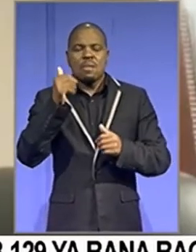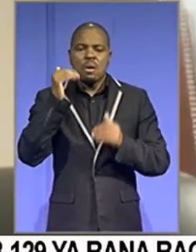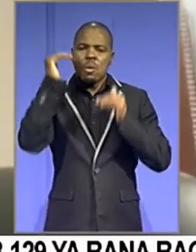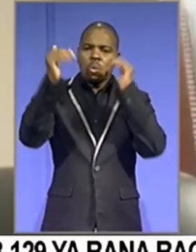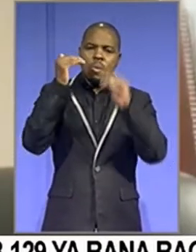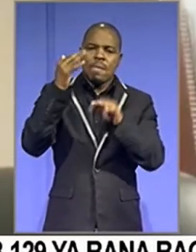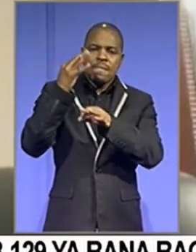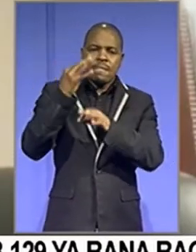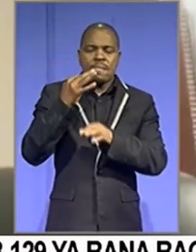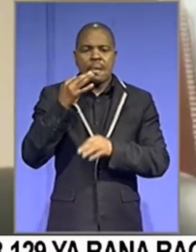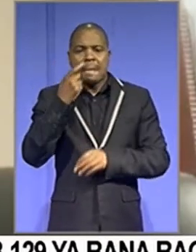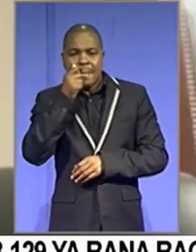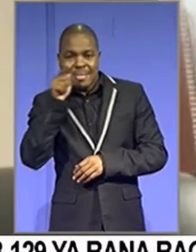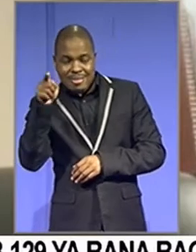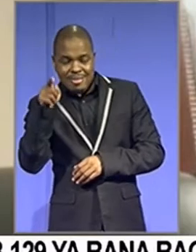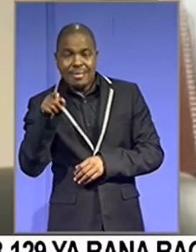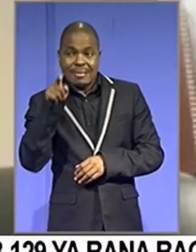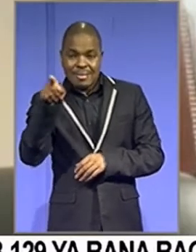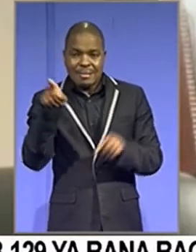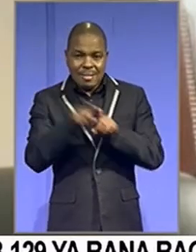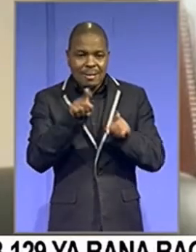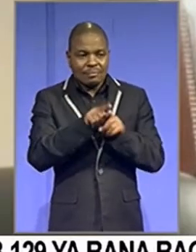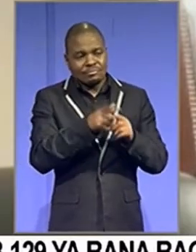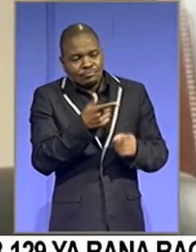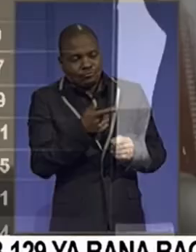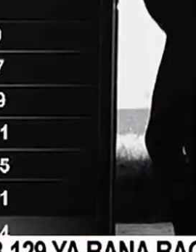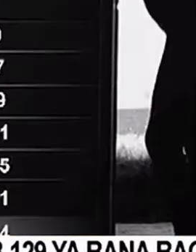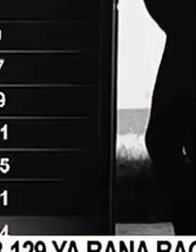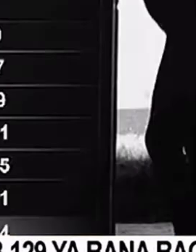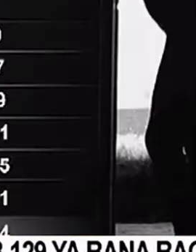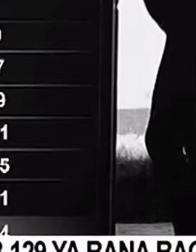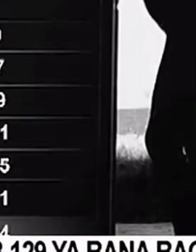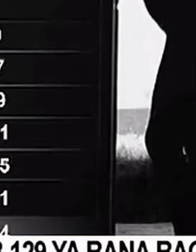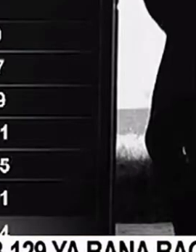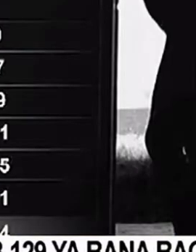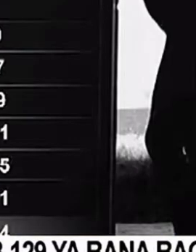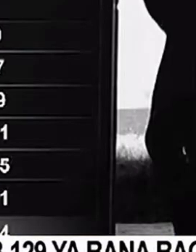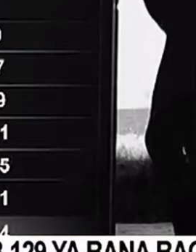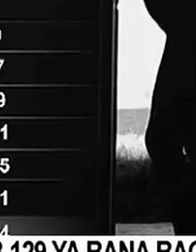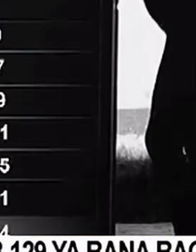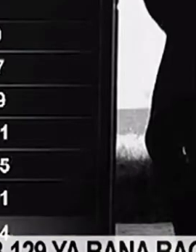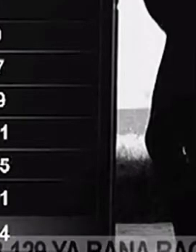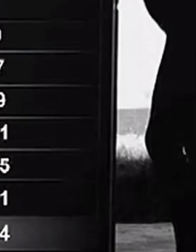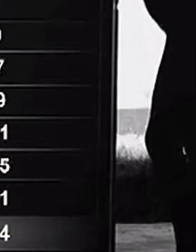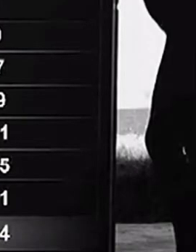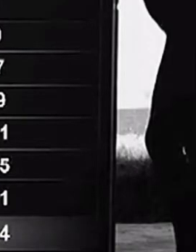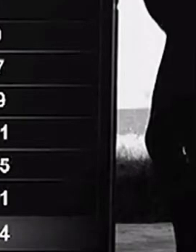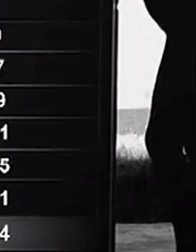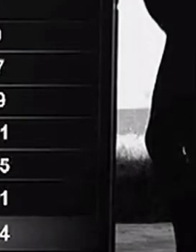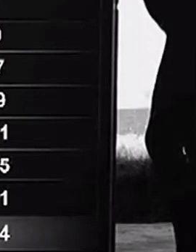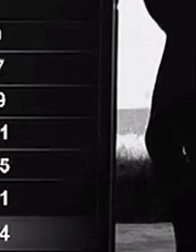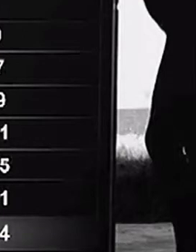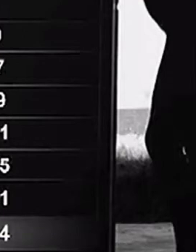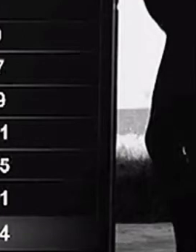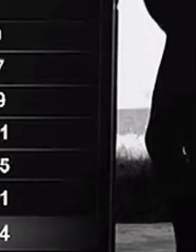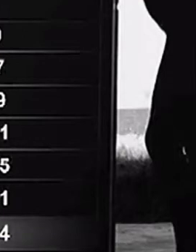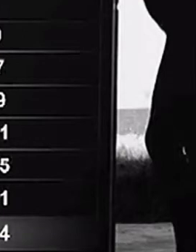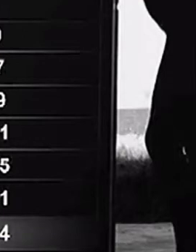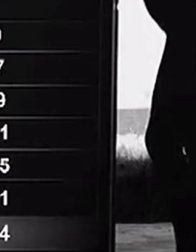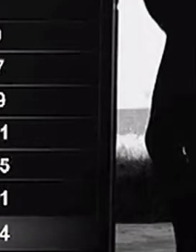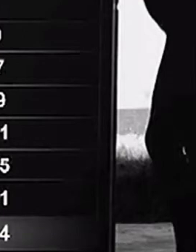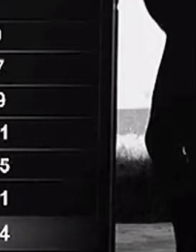mo bona tse re di bitsang gore ke di-blesser goba di-sugar daddy ka gore bana ba borena ba tla ba ba ba botsa gore ke tla le